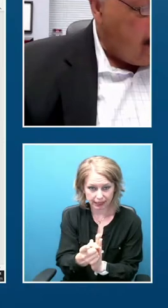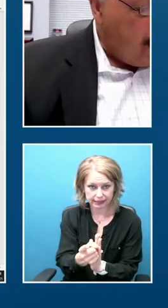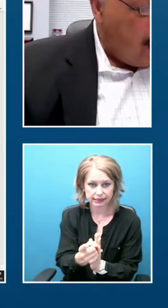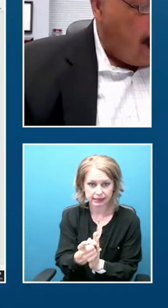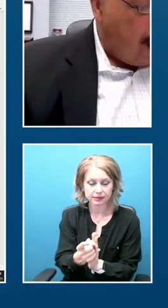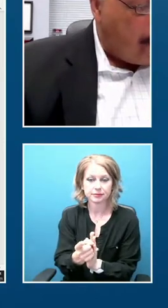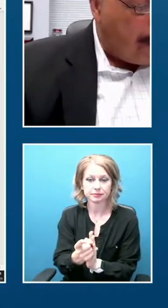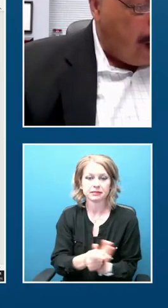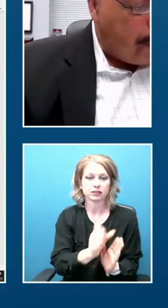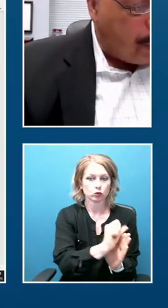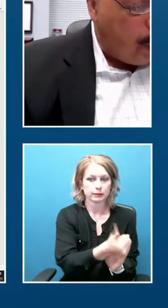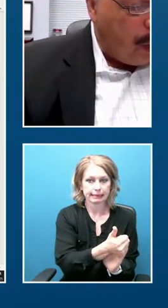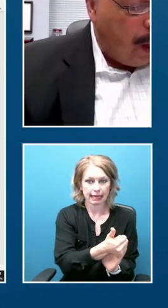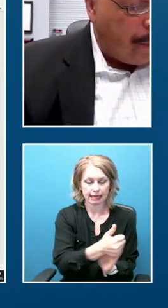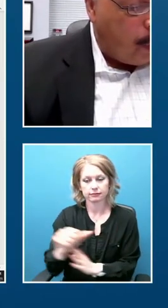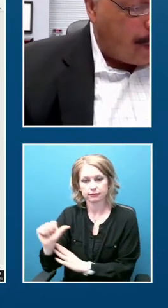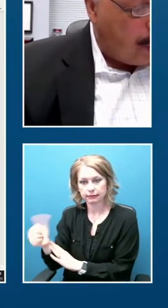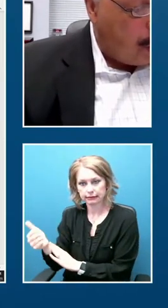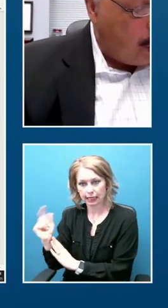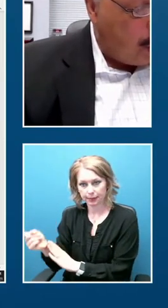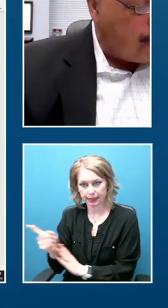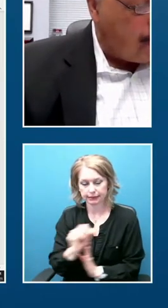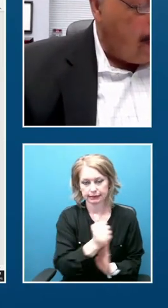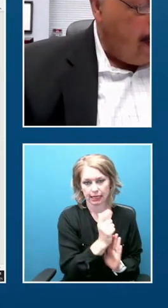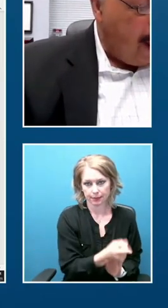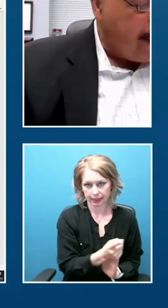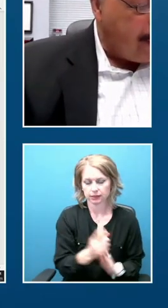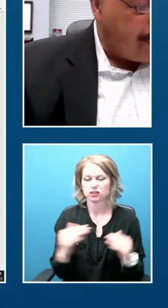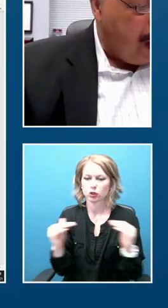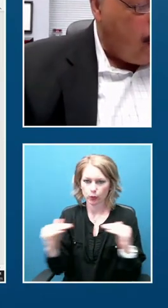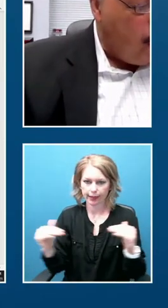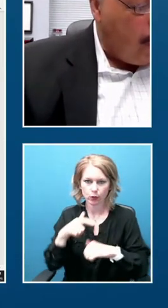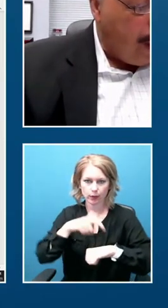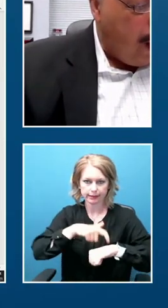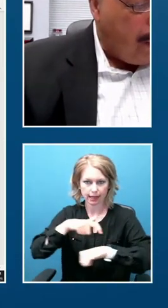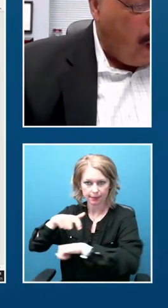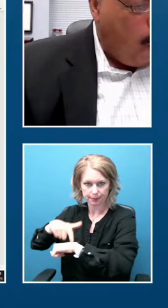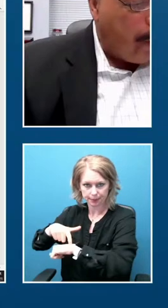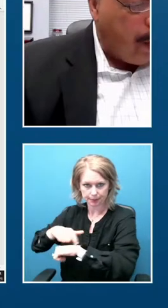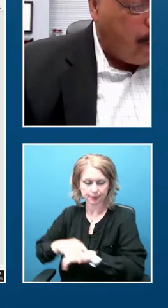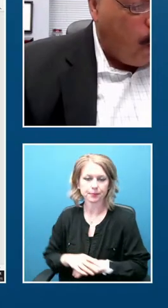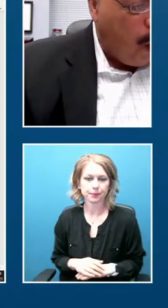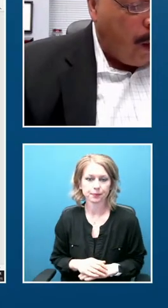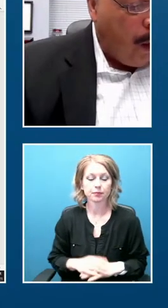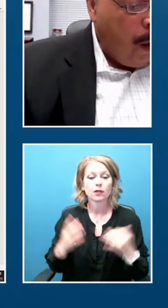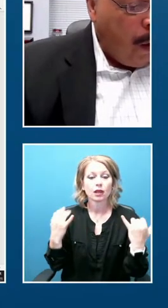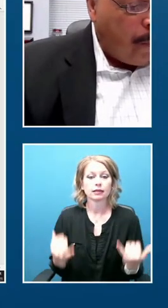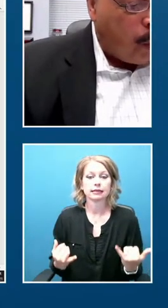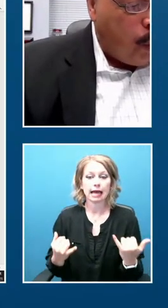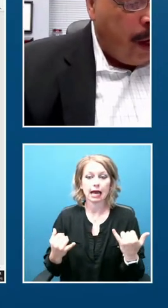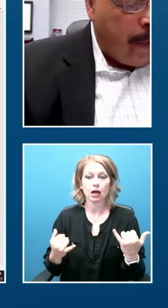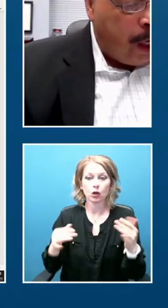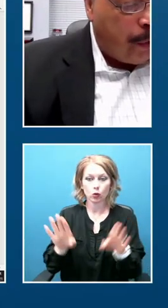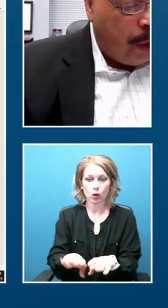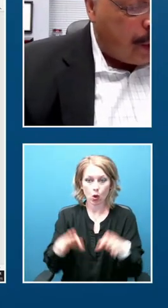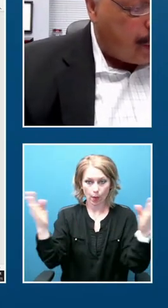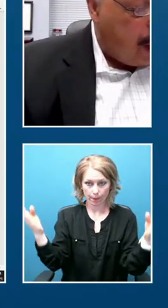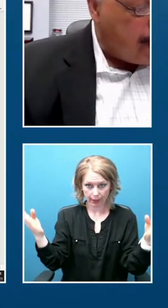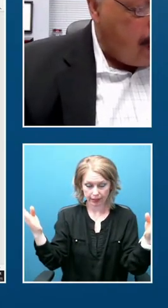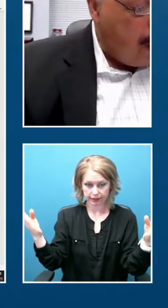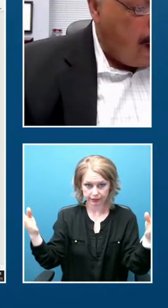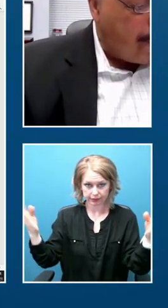divided for the opportunity of the resolution. At this time, we will now open the floor for 20 minutes